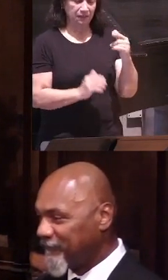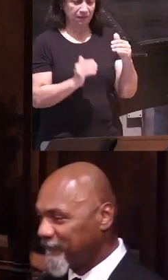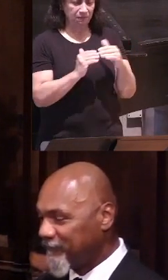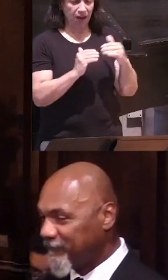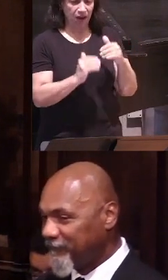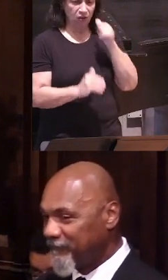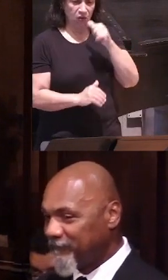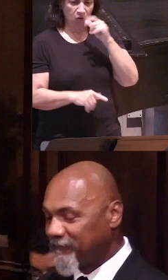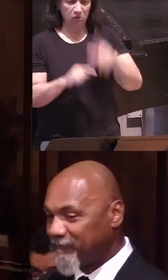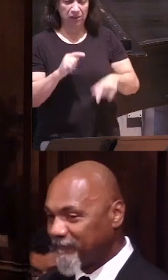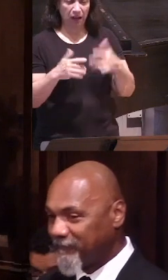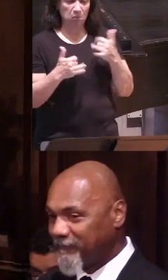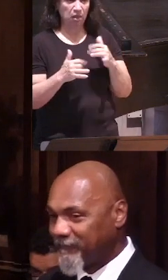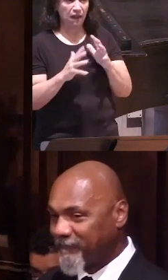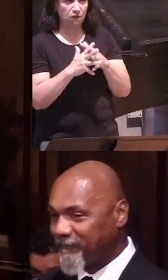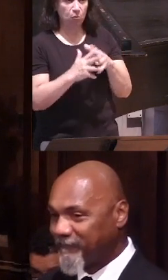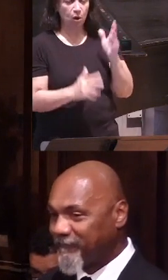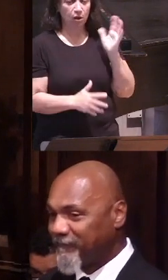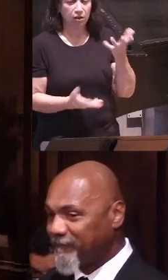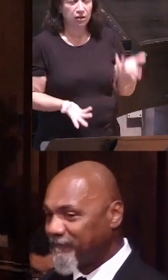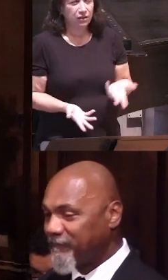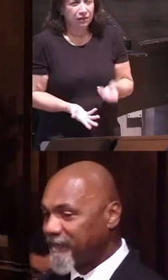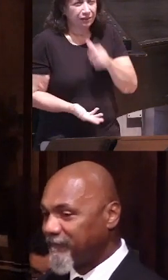girls couldn't play football.